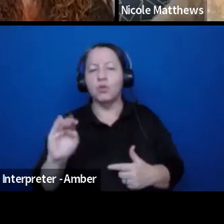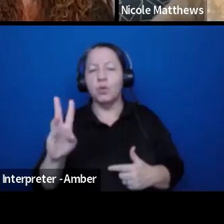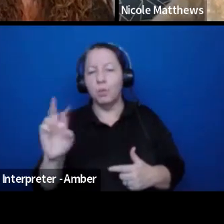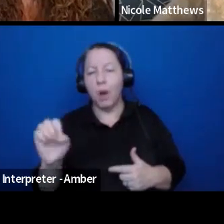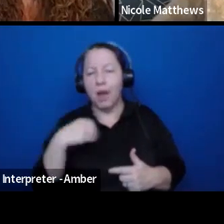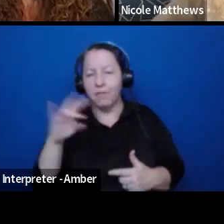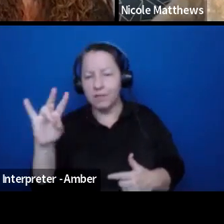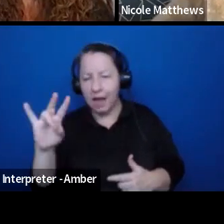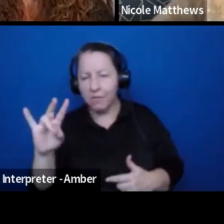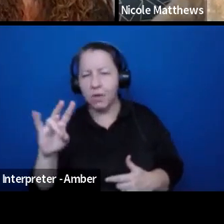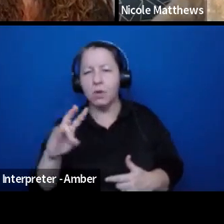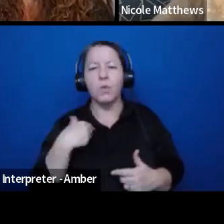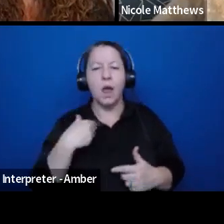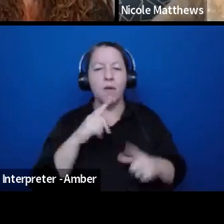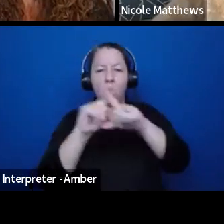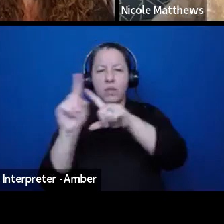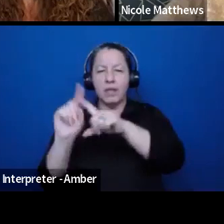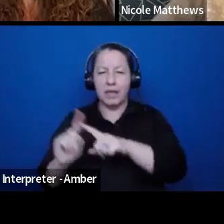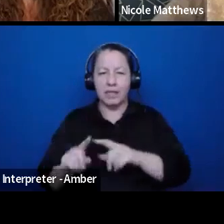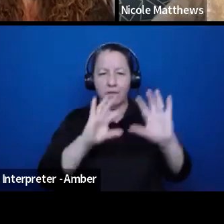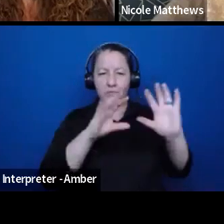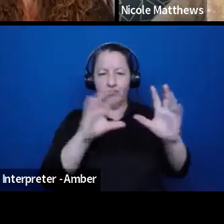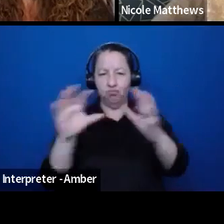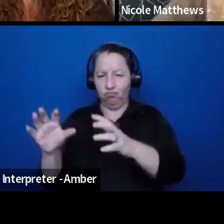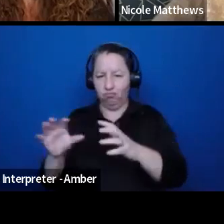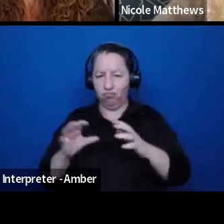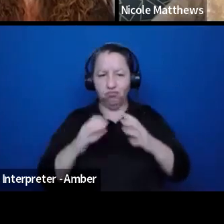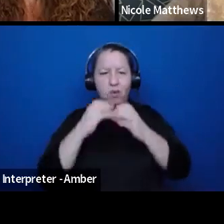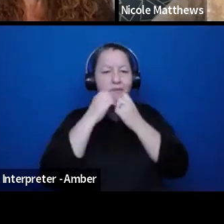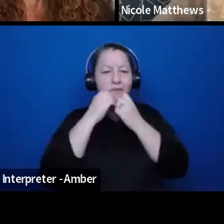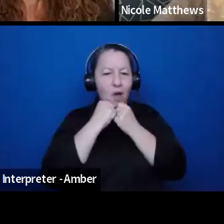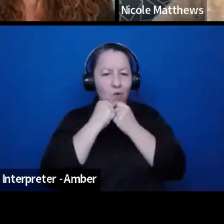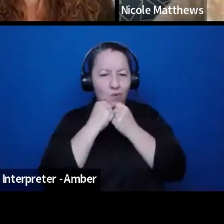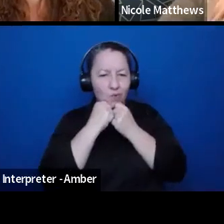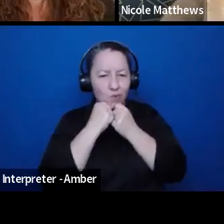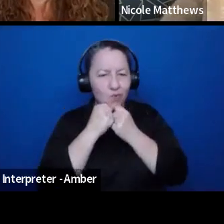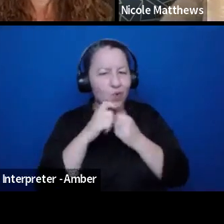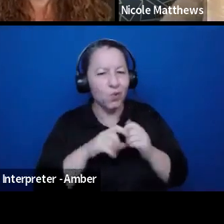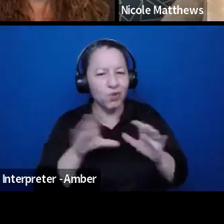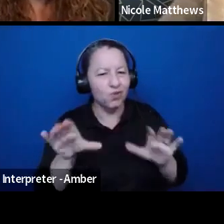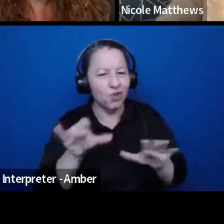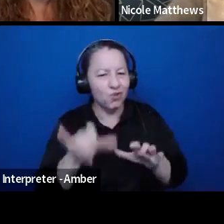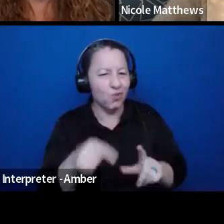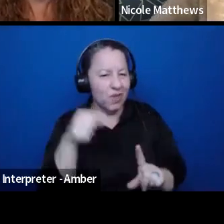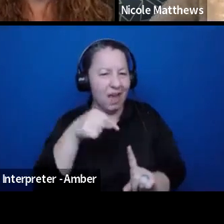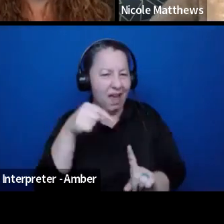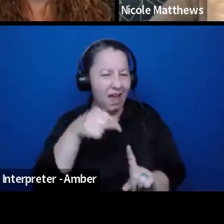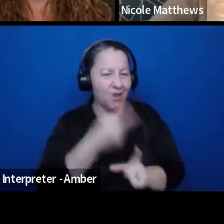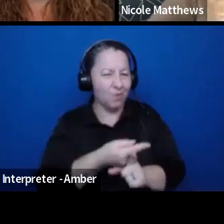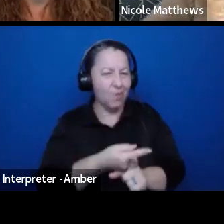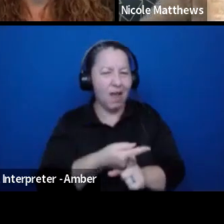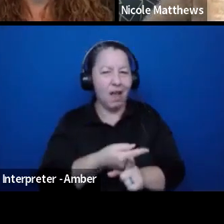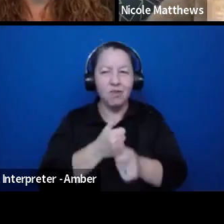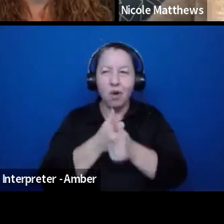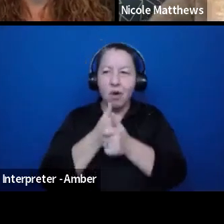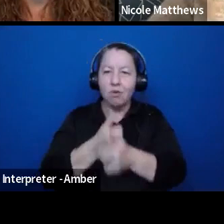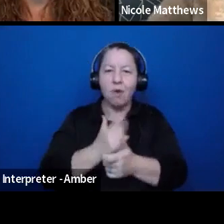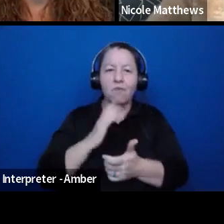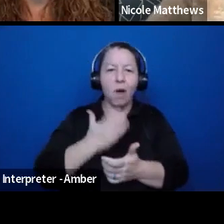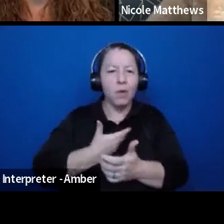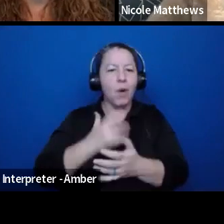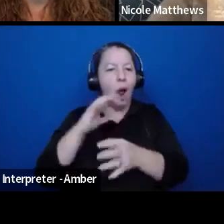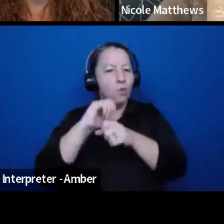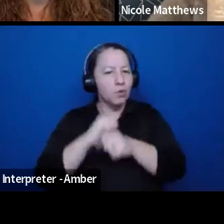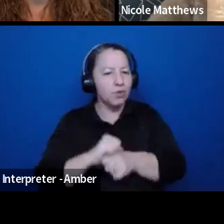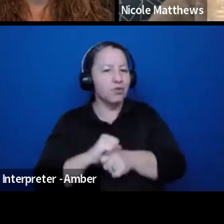our values. Let's just do that, man, right? Let's just follow our traditional values of